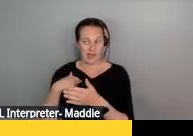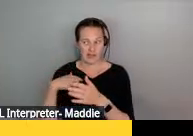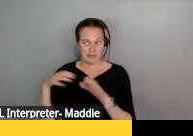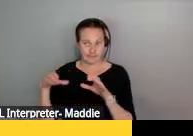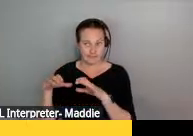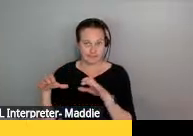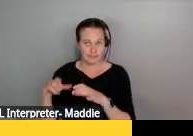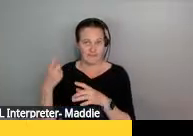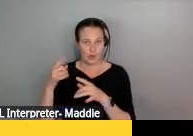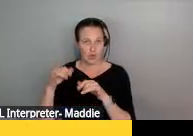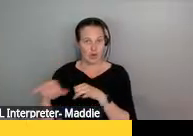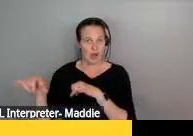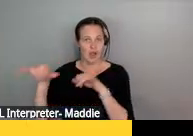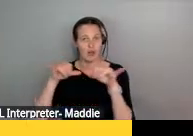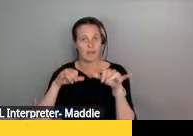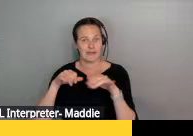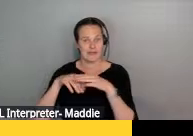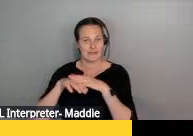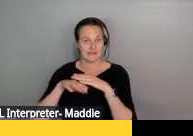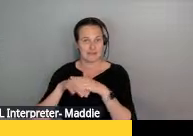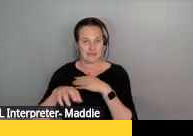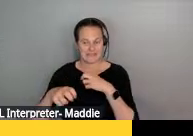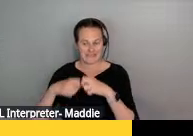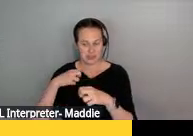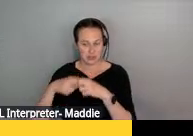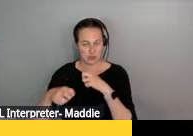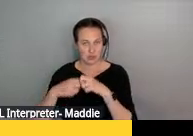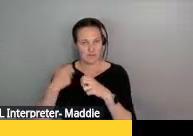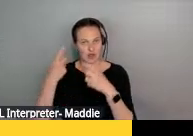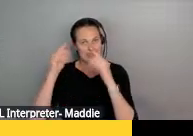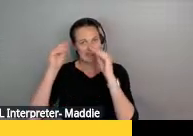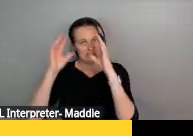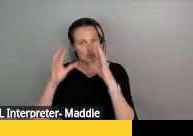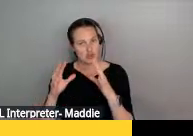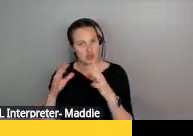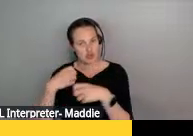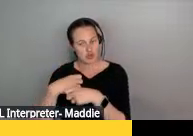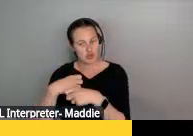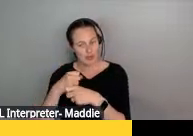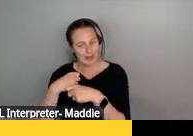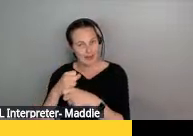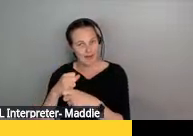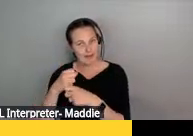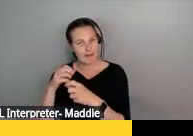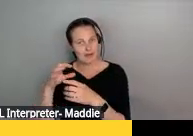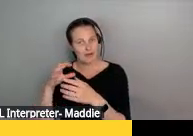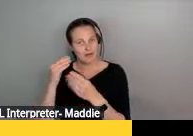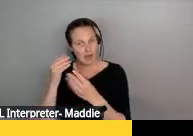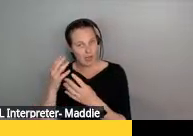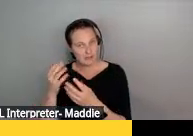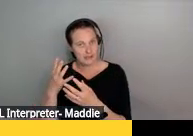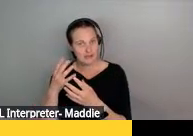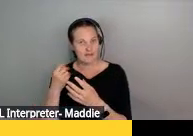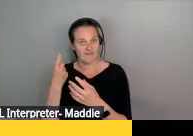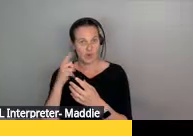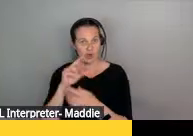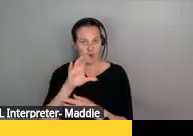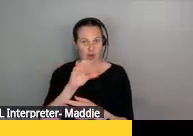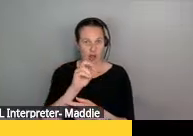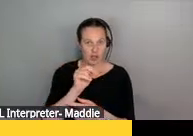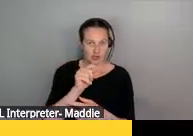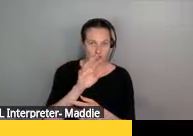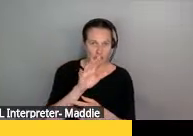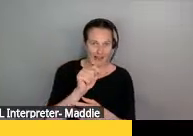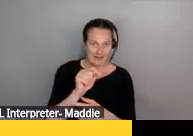accessibility issues in teacher created content and what was said earlier about contrast and size of font and